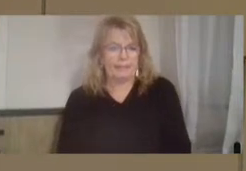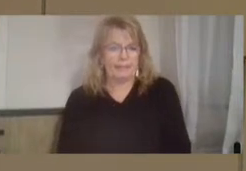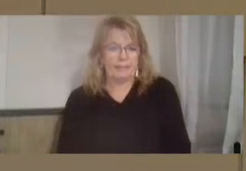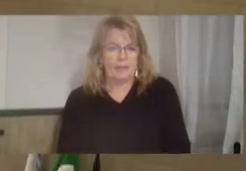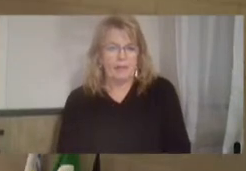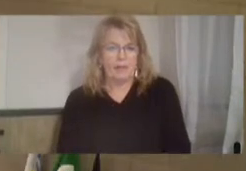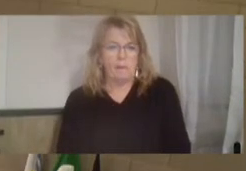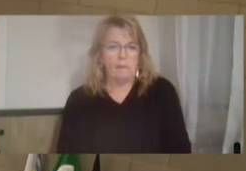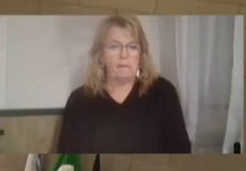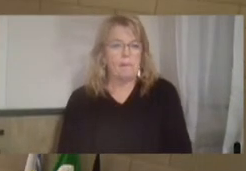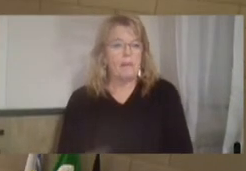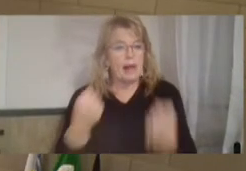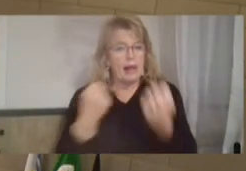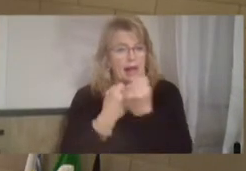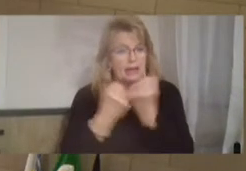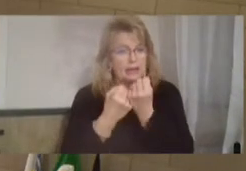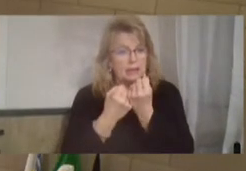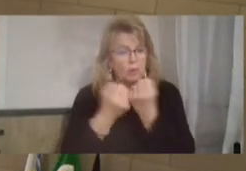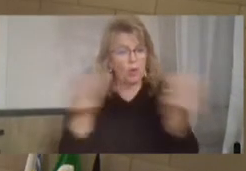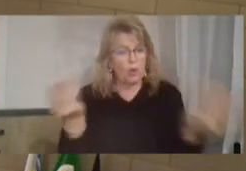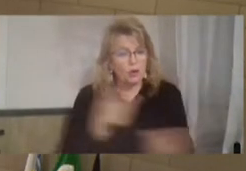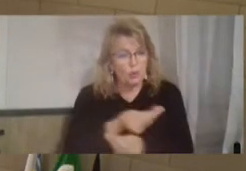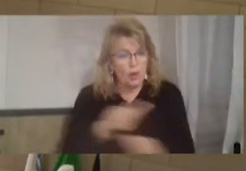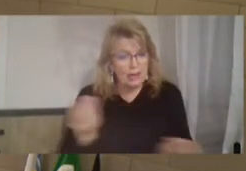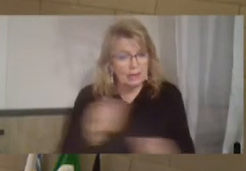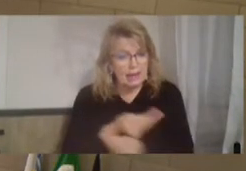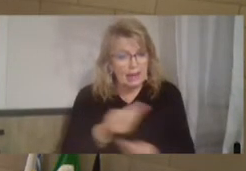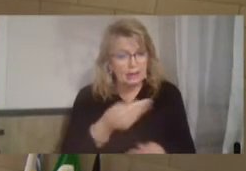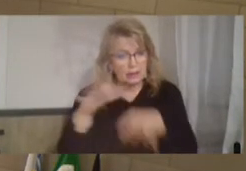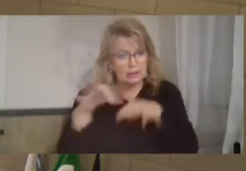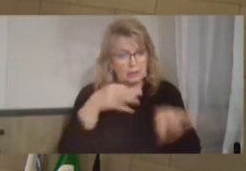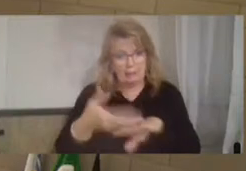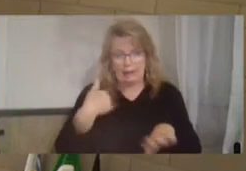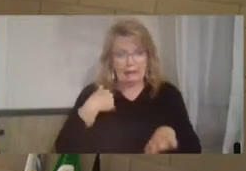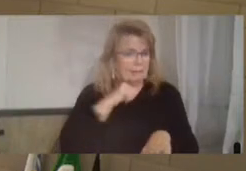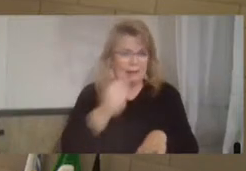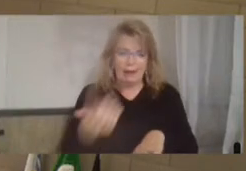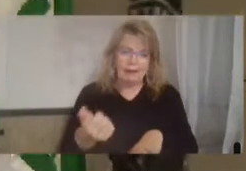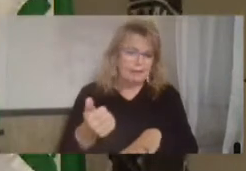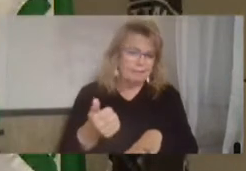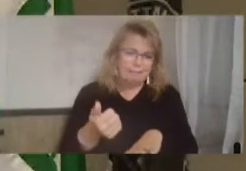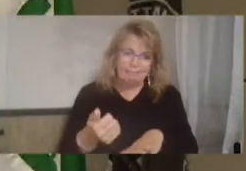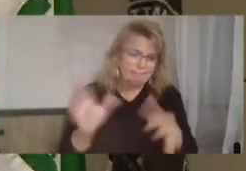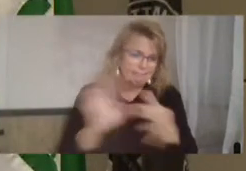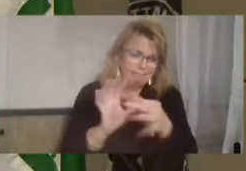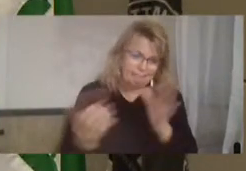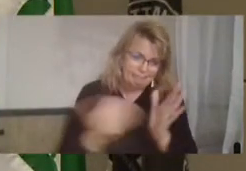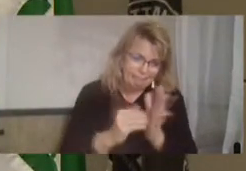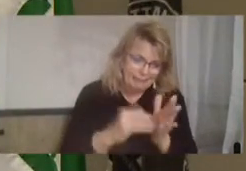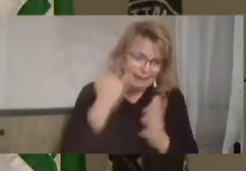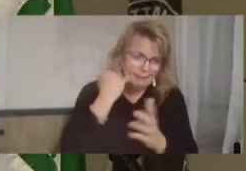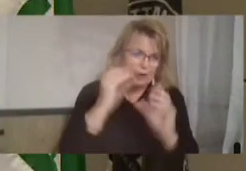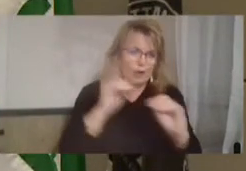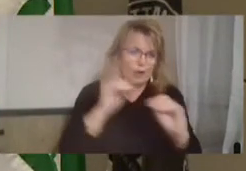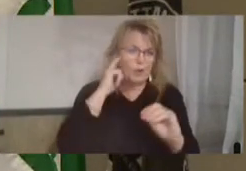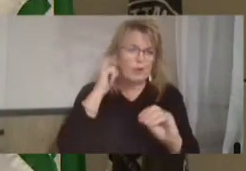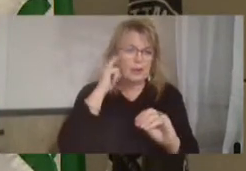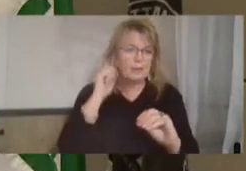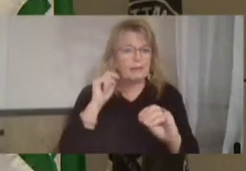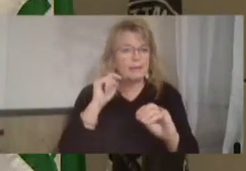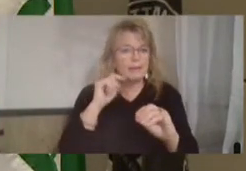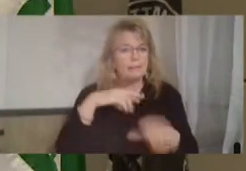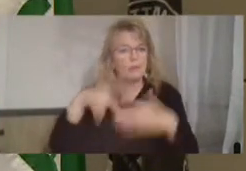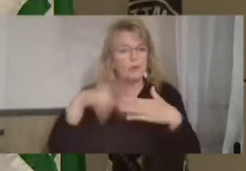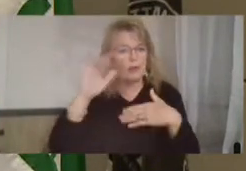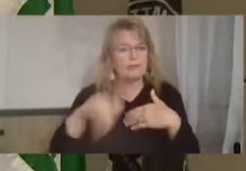I support the transaction. I've explained why in the past. I'm not going to repeat that unless there's any suspense about the outcome of this vote. So I think we should do it. Thanks.